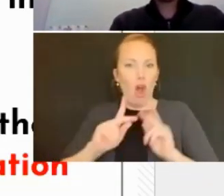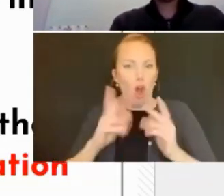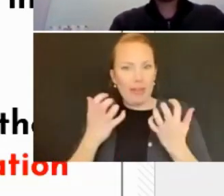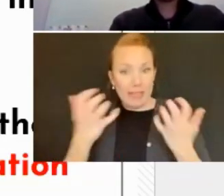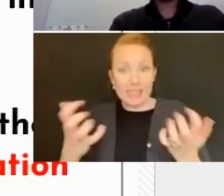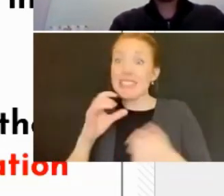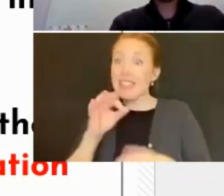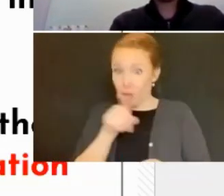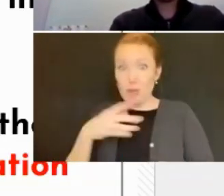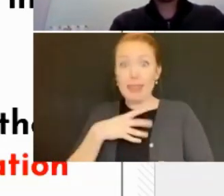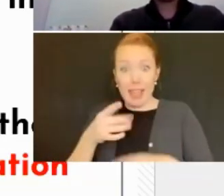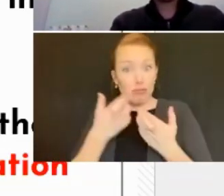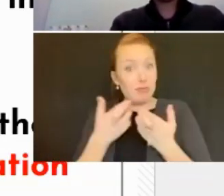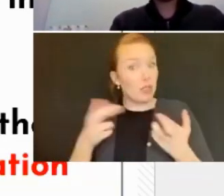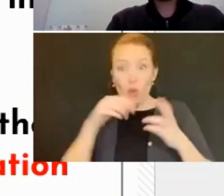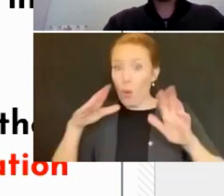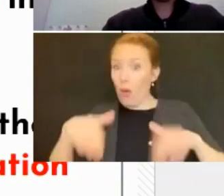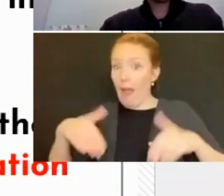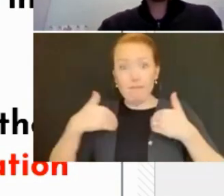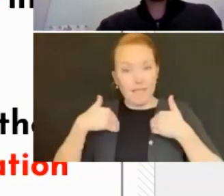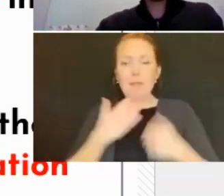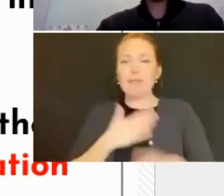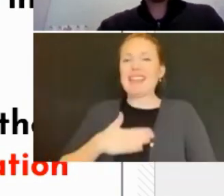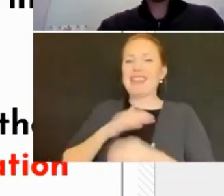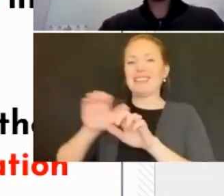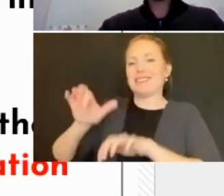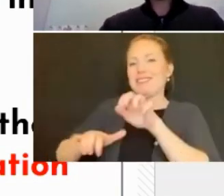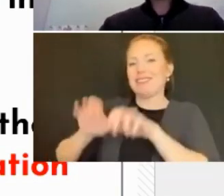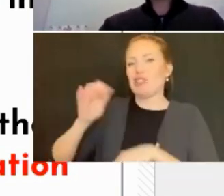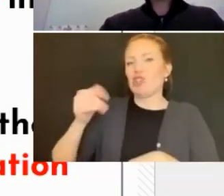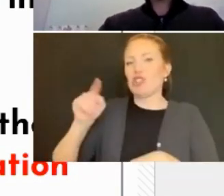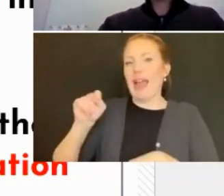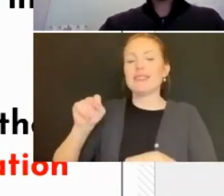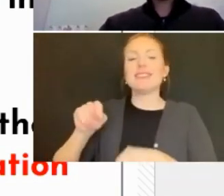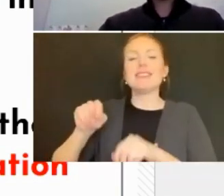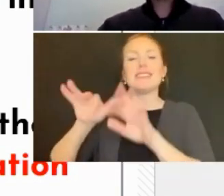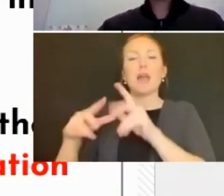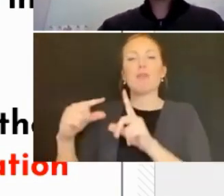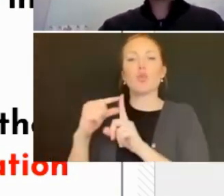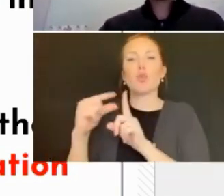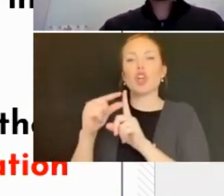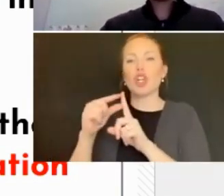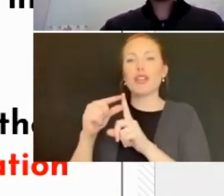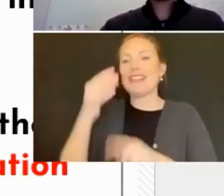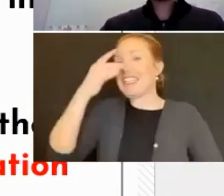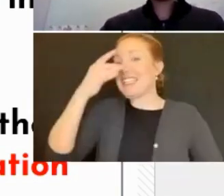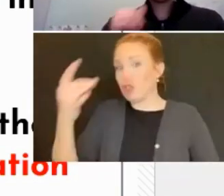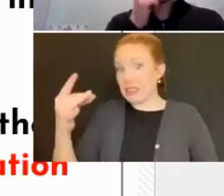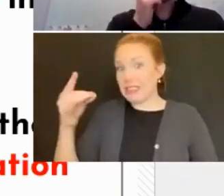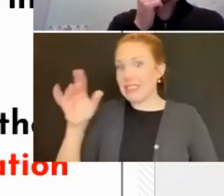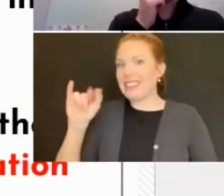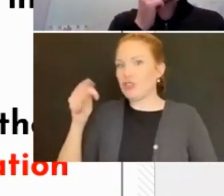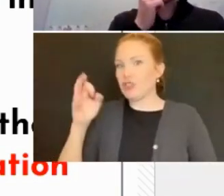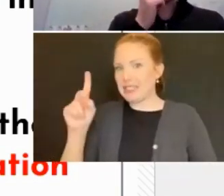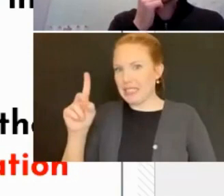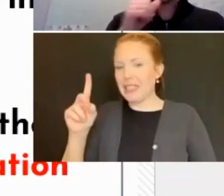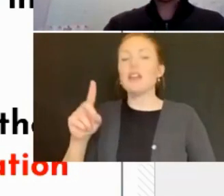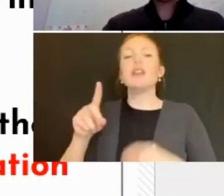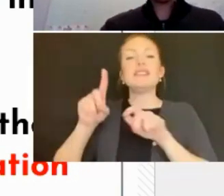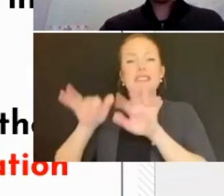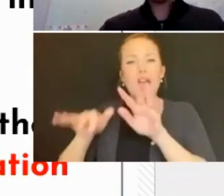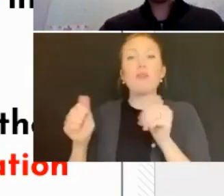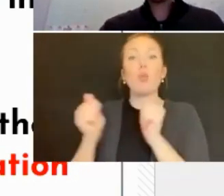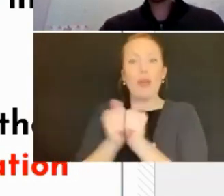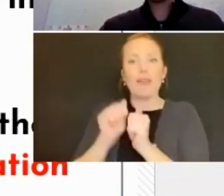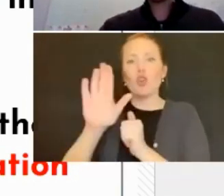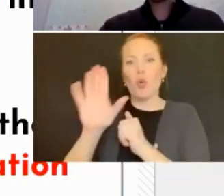them yet, please go to our chat right now, type the word interested and your email address. Interested in your email